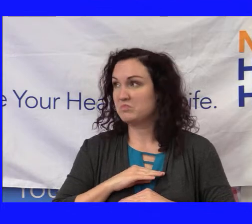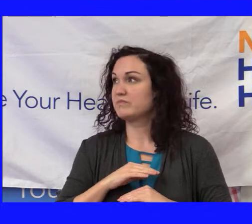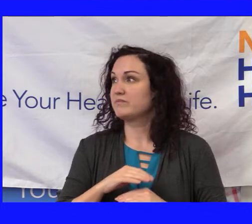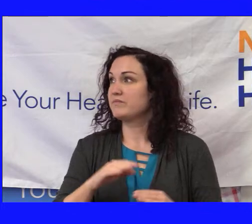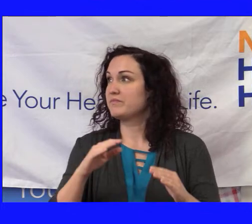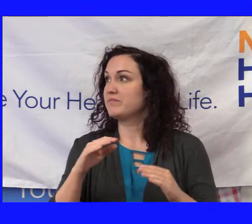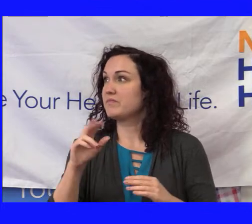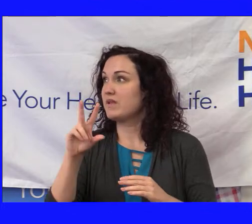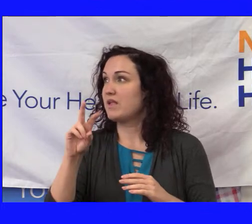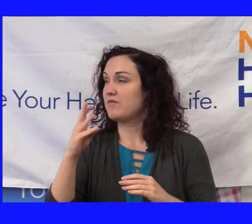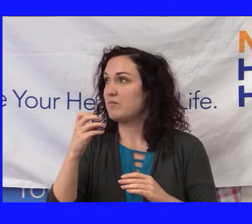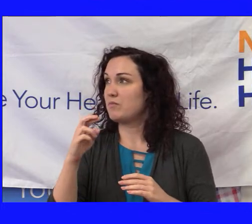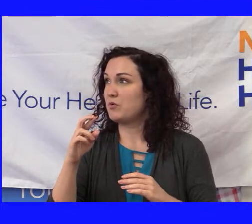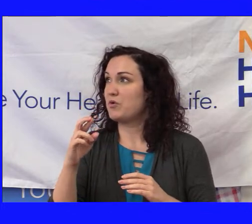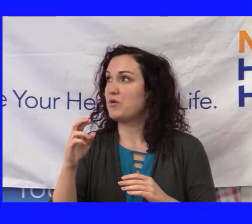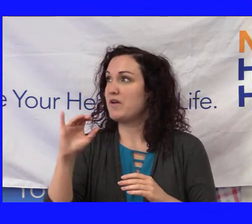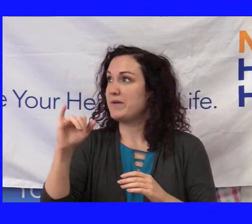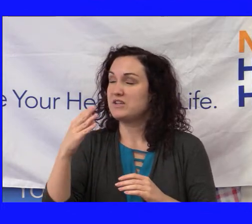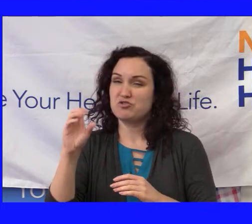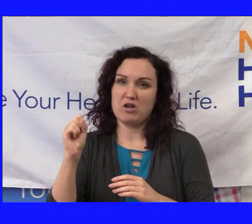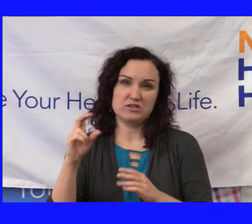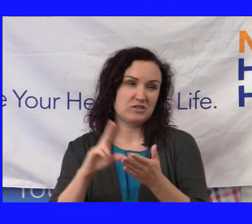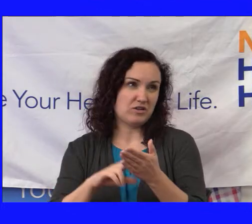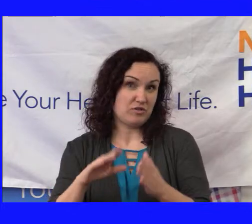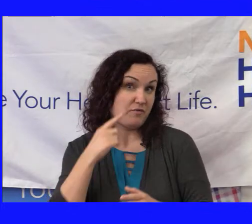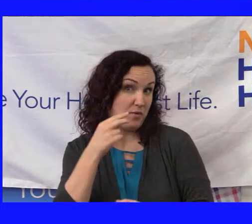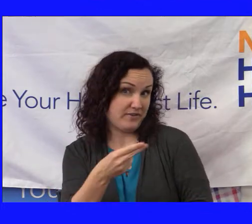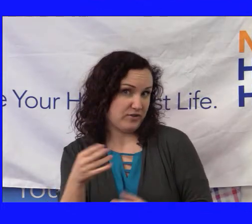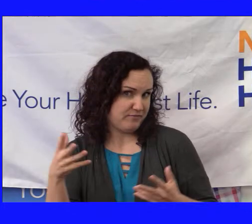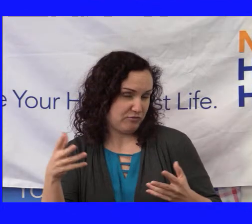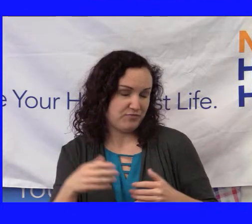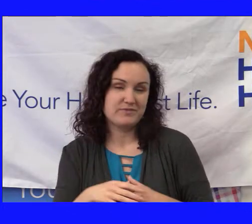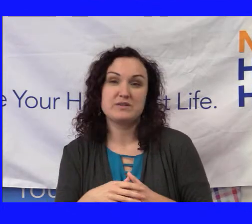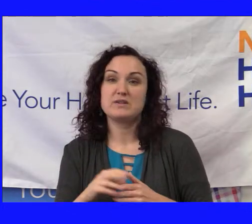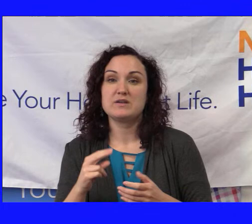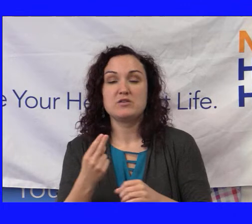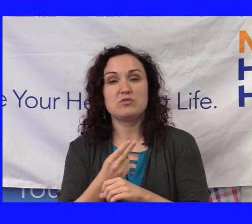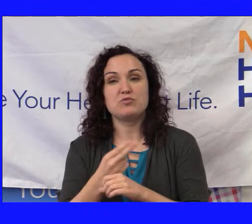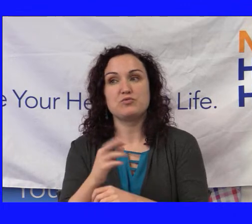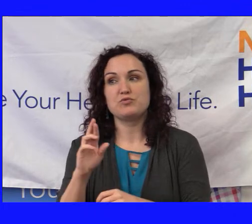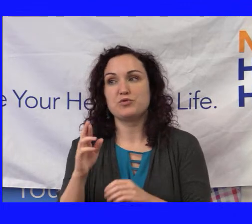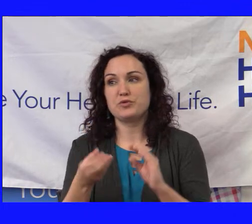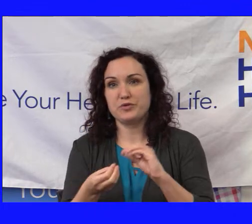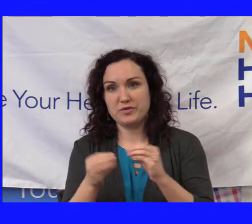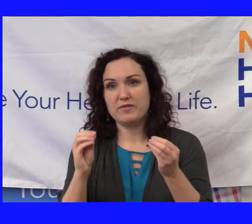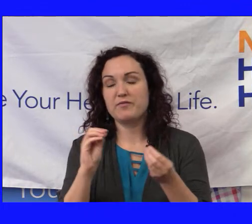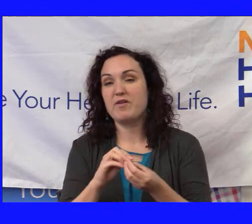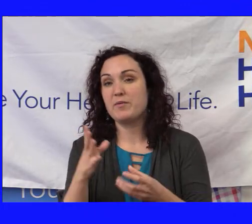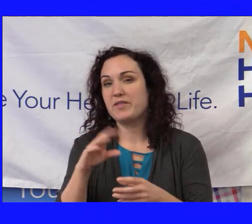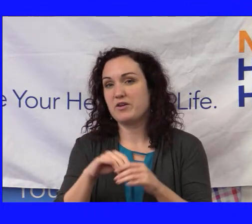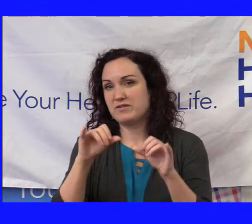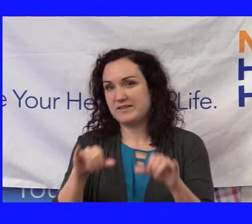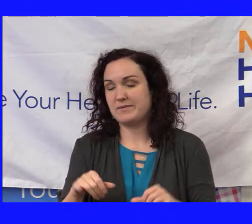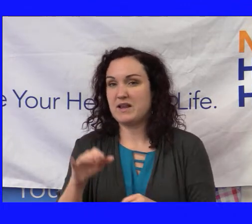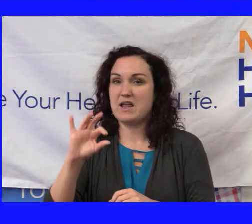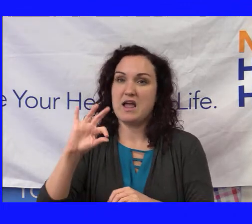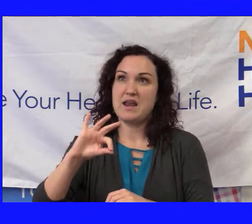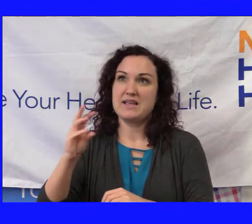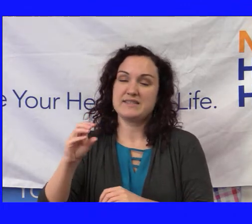and Volmar has been a JOCS contractor for H&H, and so their user rating within our system